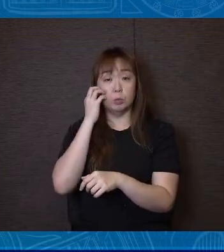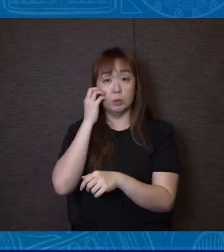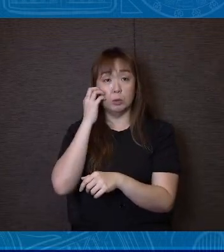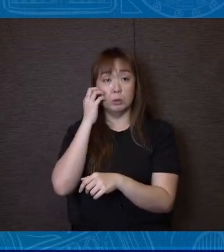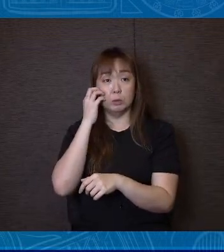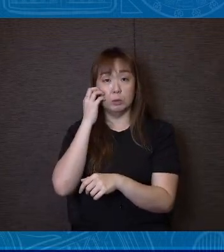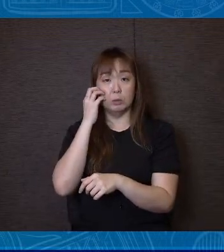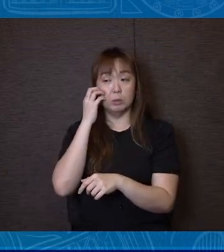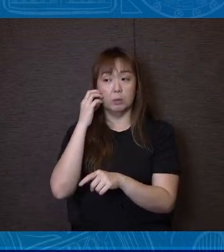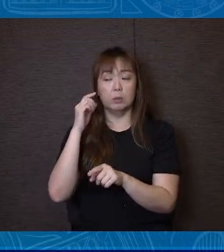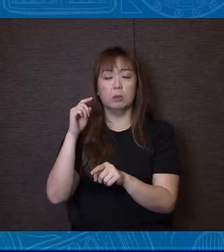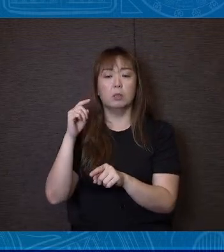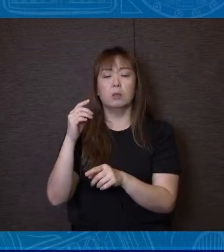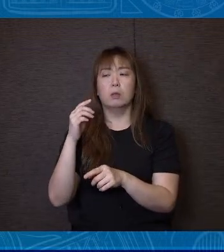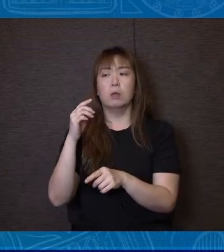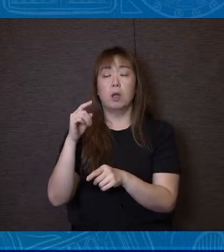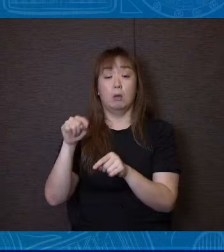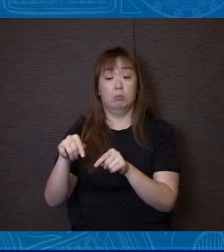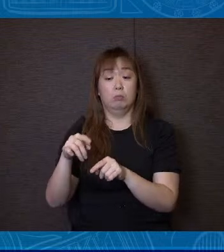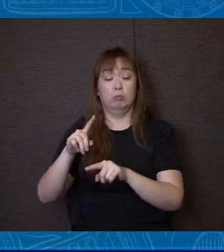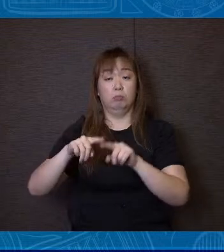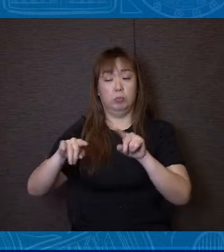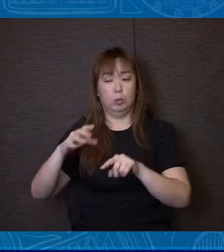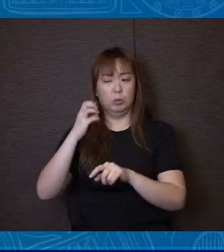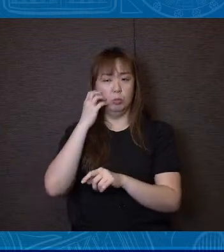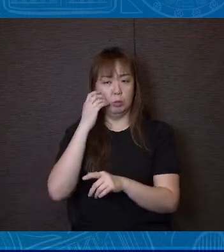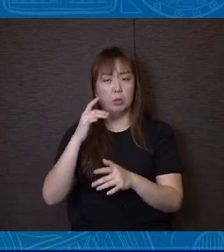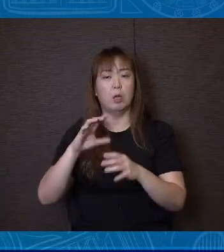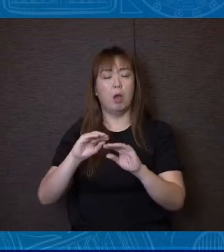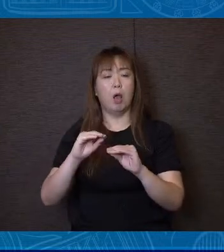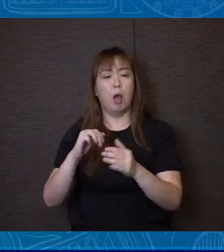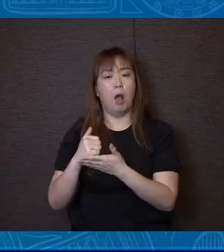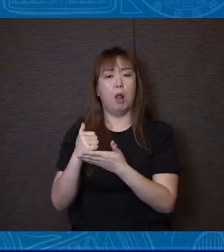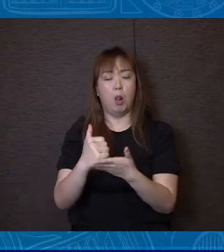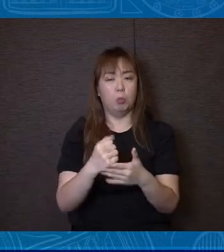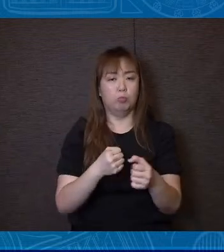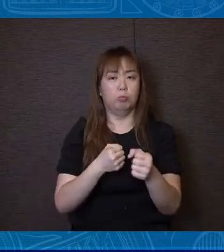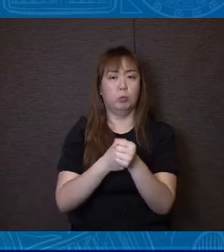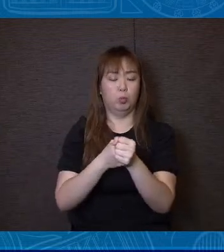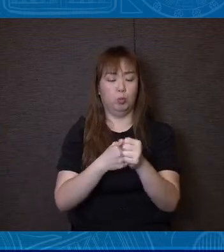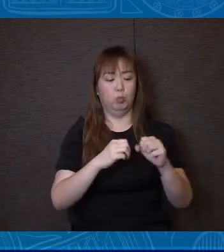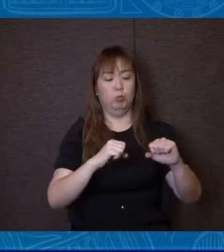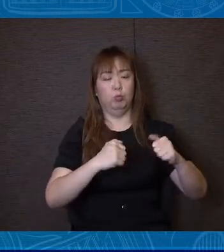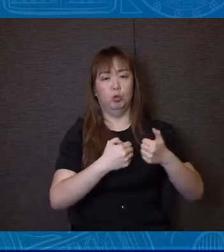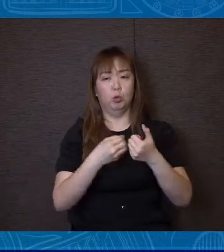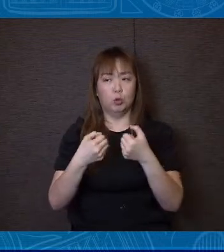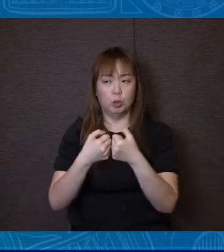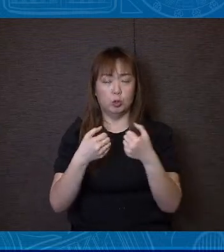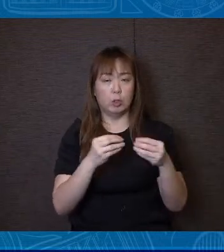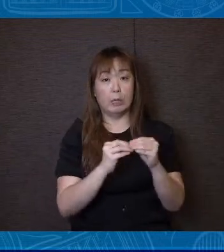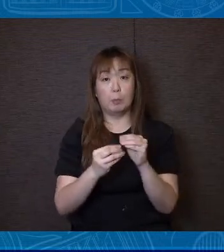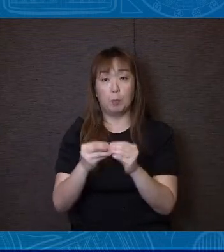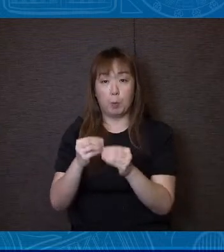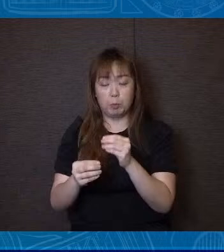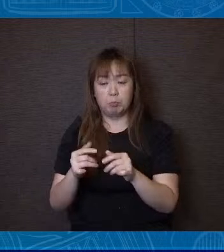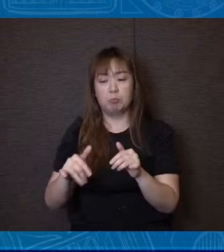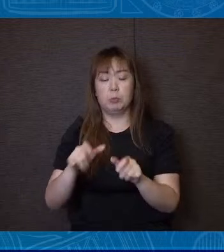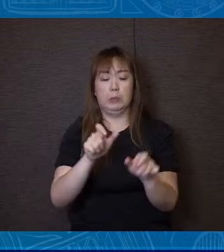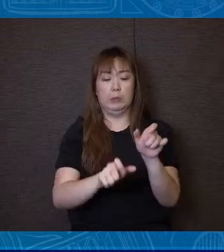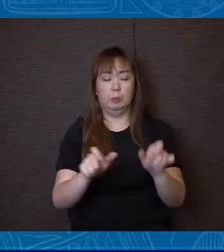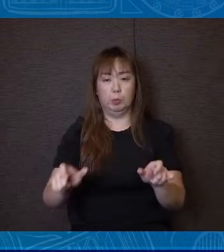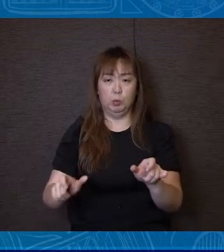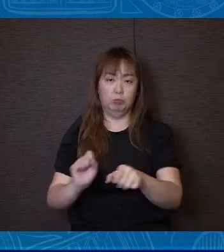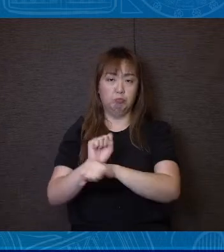many, many, many other things, because it addresses a lot of the challenges in terms of the people we can reach. It will overcome a lot